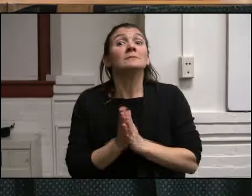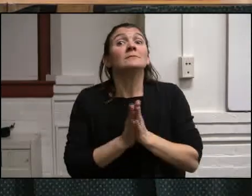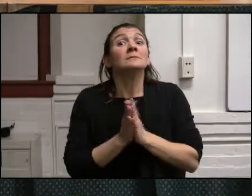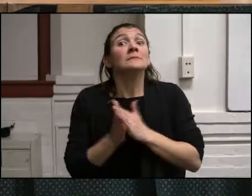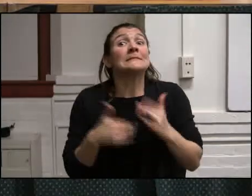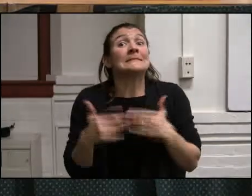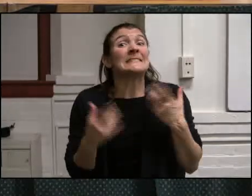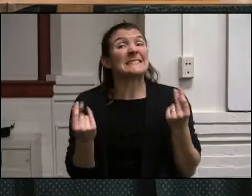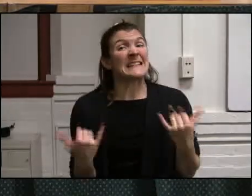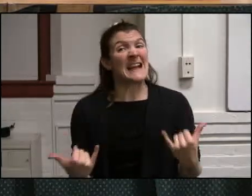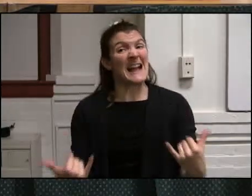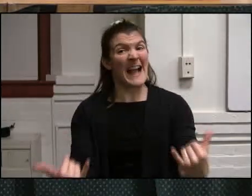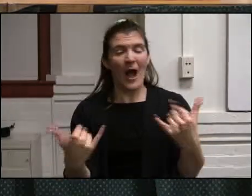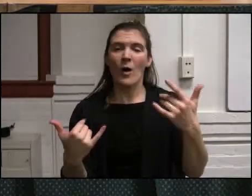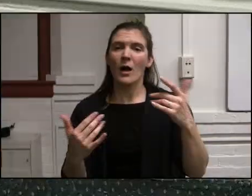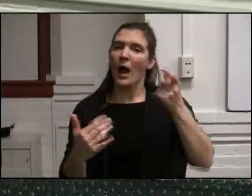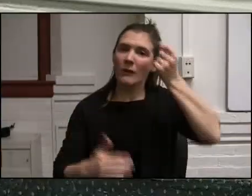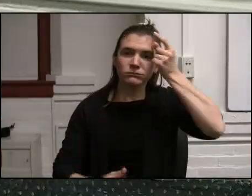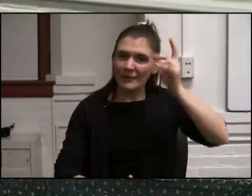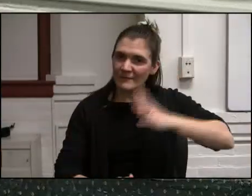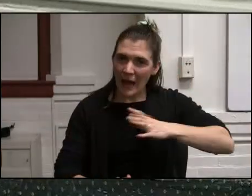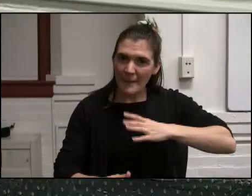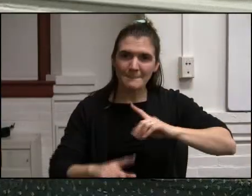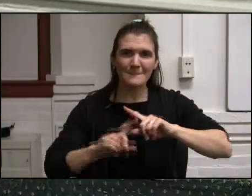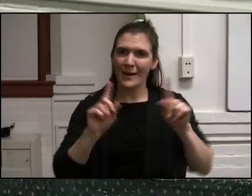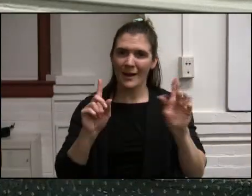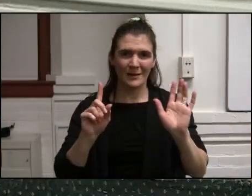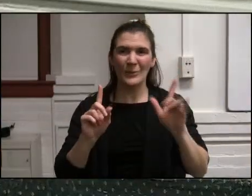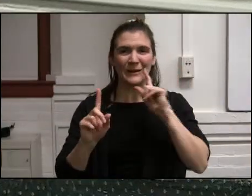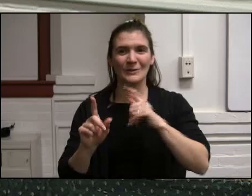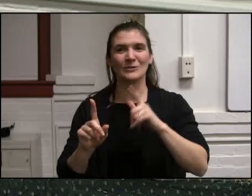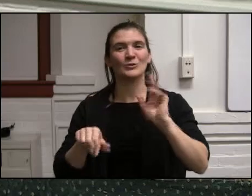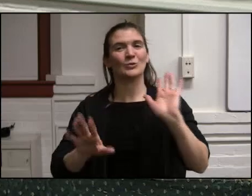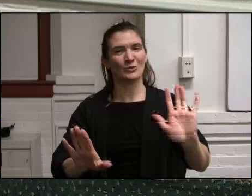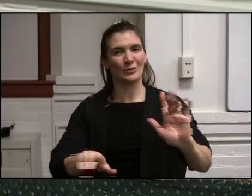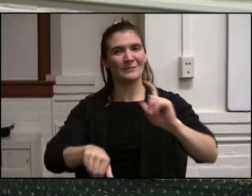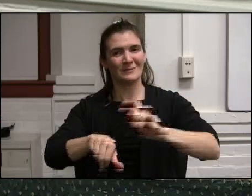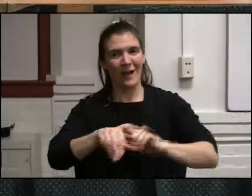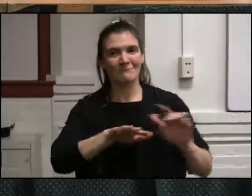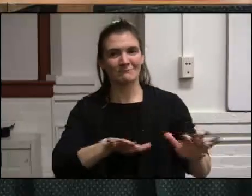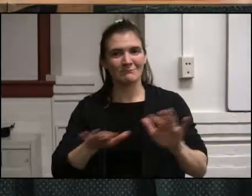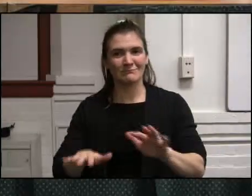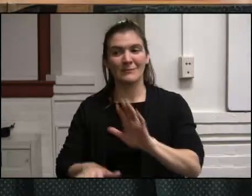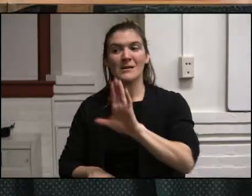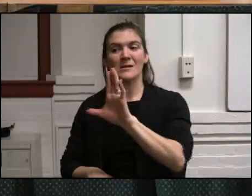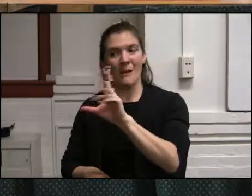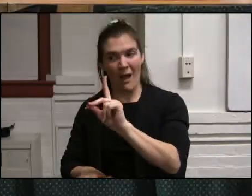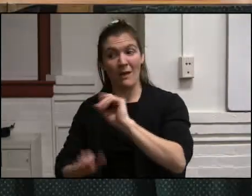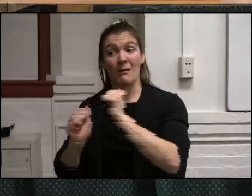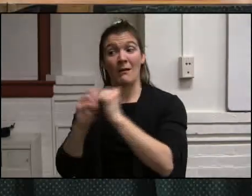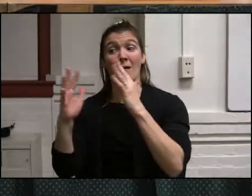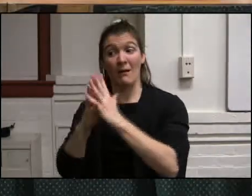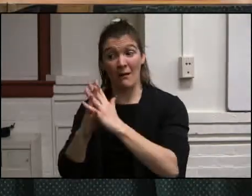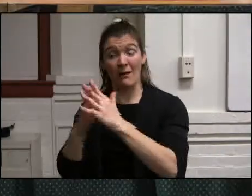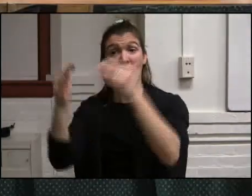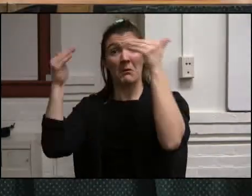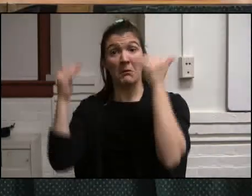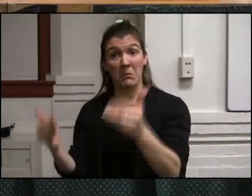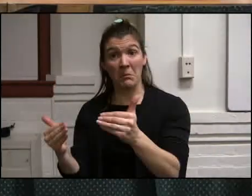Johnny on the spot, to discuss it. But I think we need time for the CUD